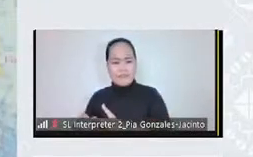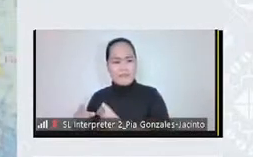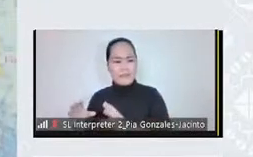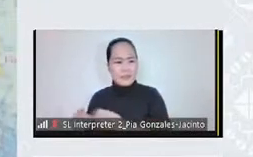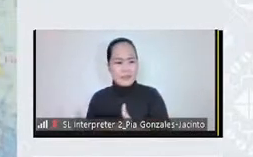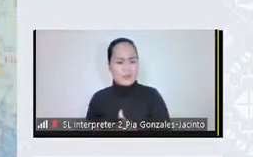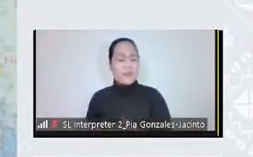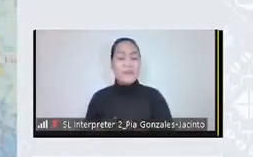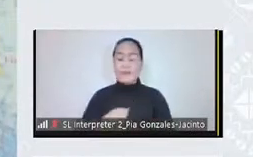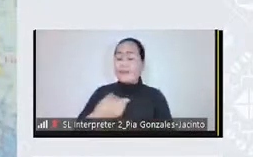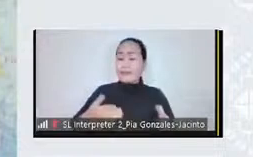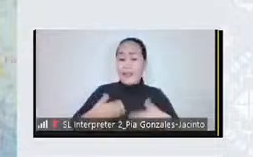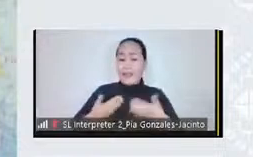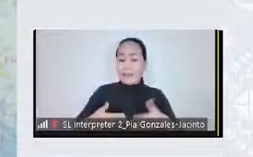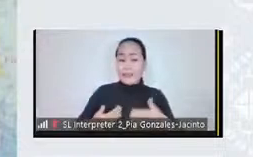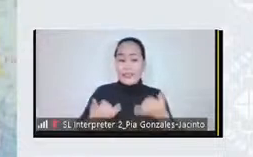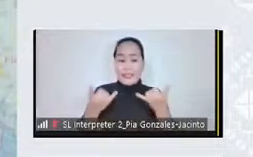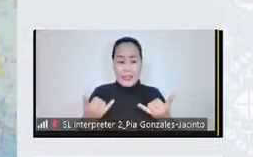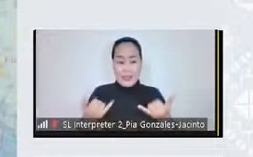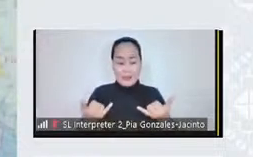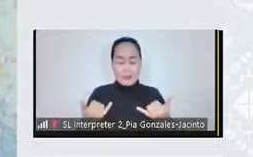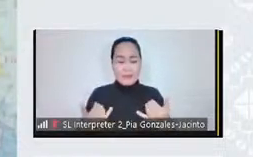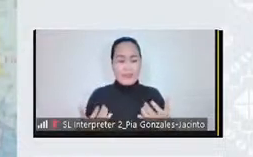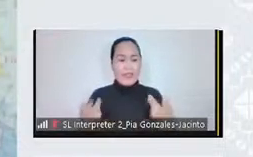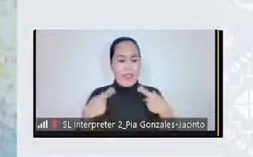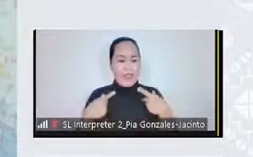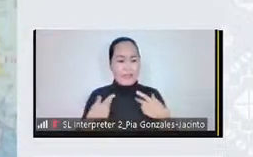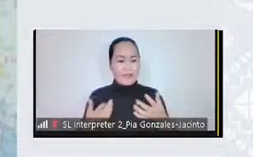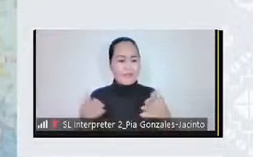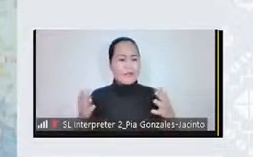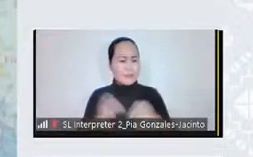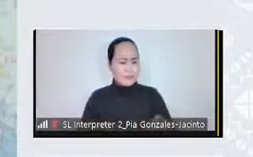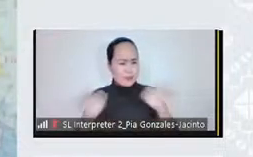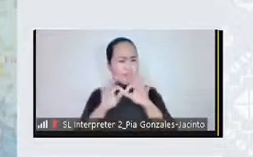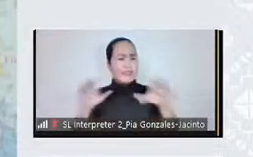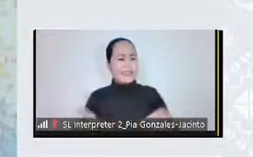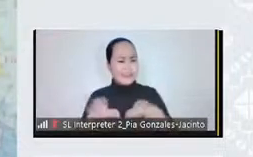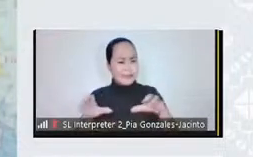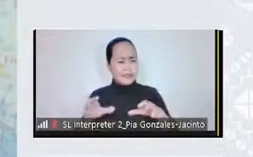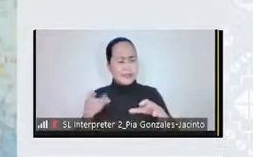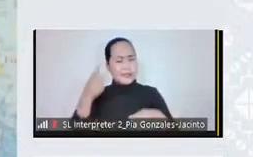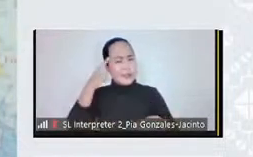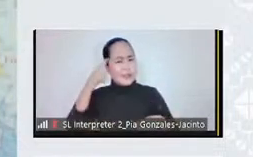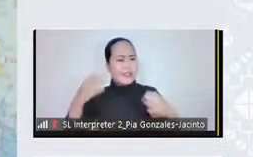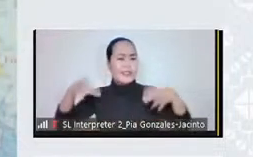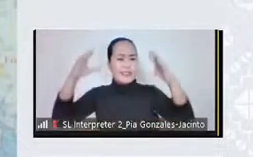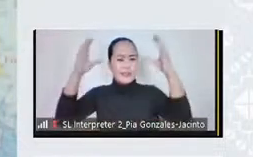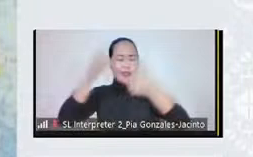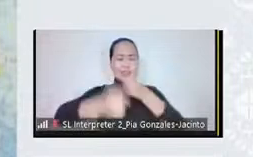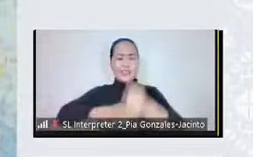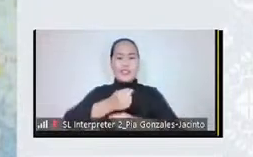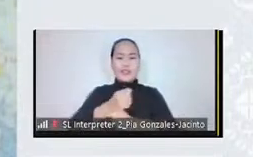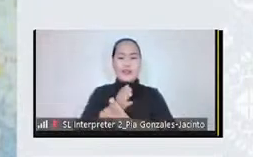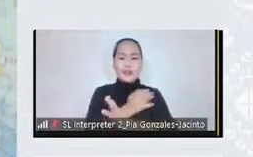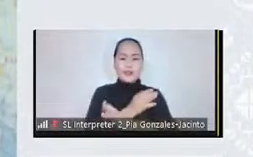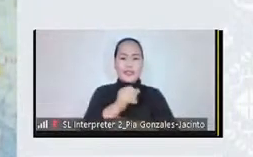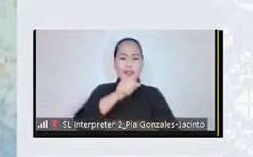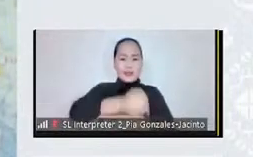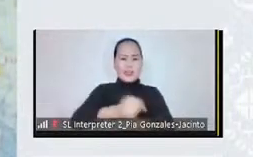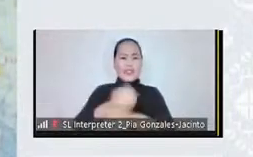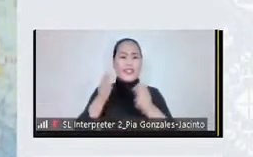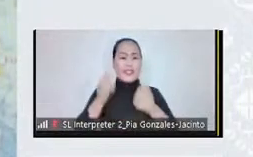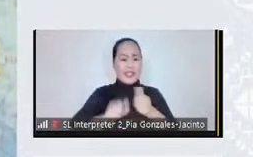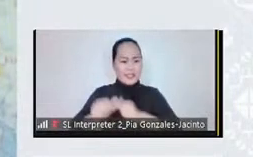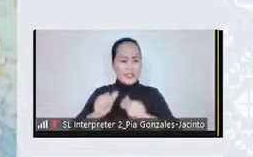am glad that we are conducting this very relevant activity in our celebration of the Year of Pre-Colonial Ancestors. As you